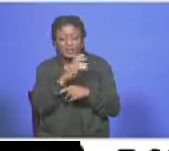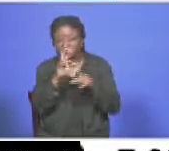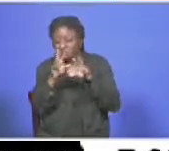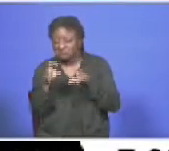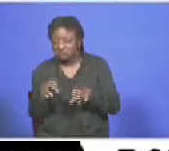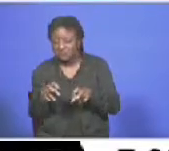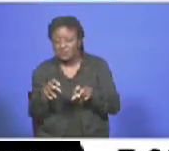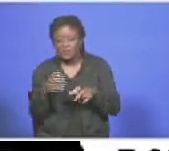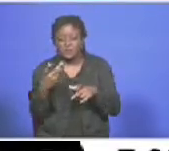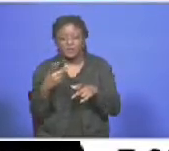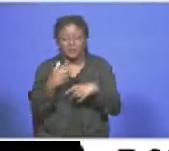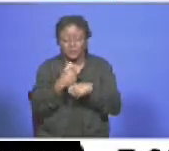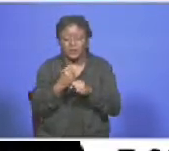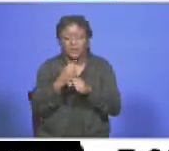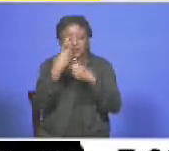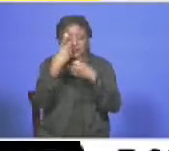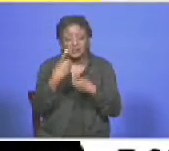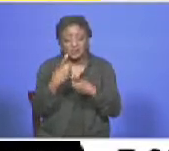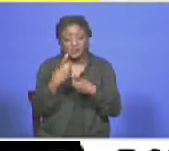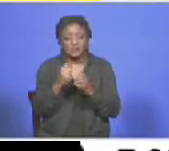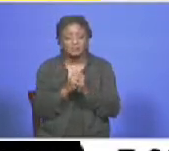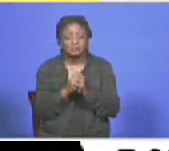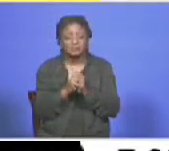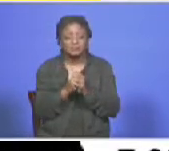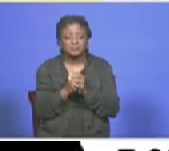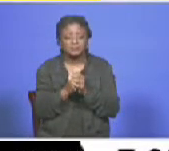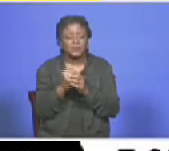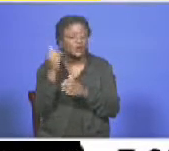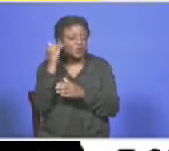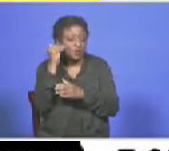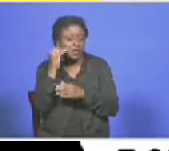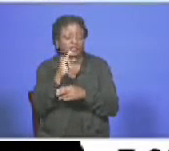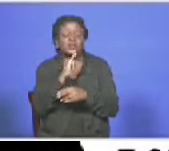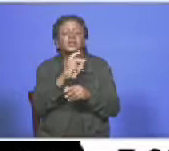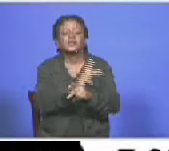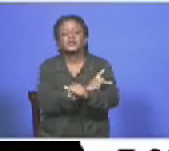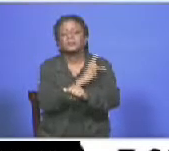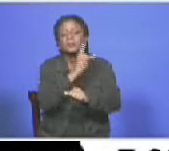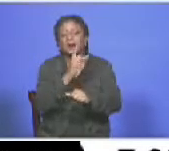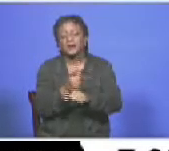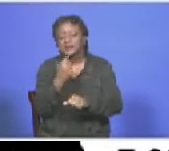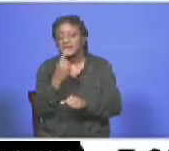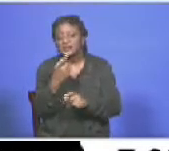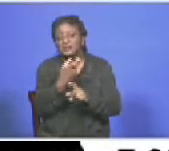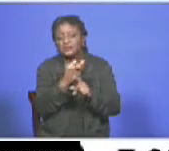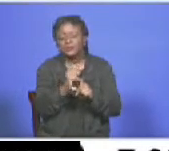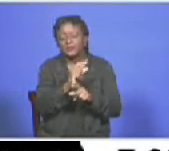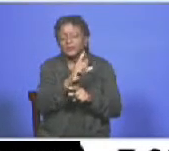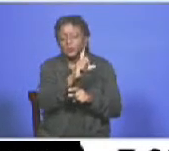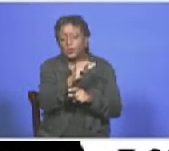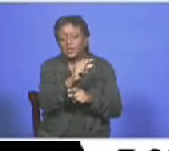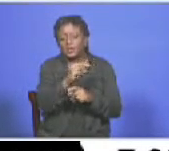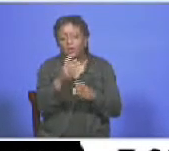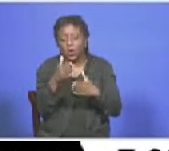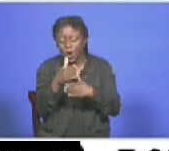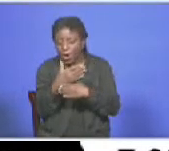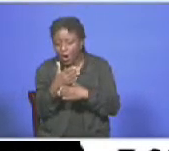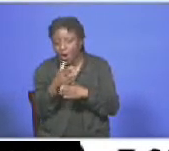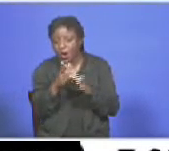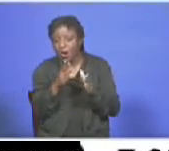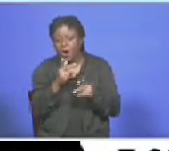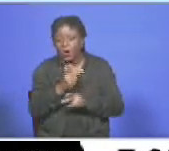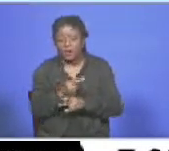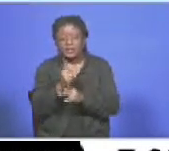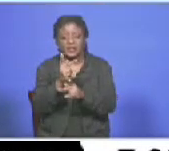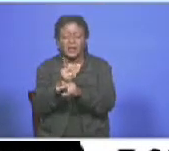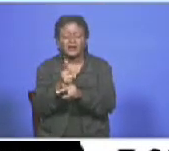an investment that you should consider. Davey says knowledge is power and suggests for the 20 ordinary share companies, the 7